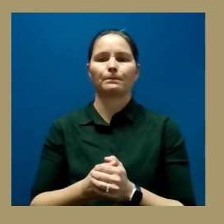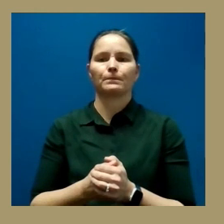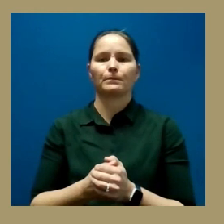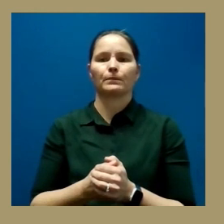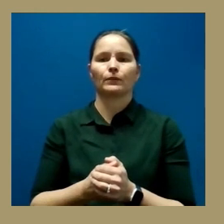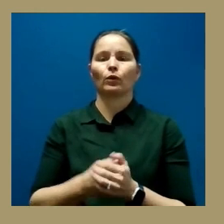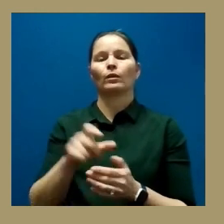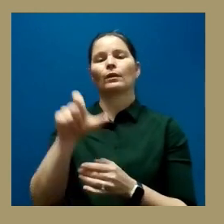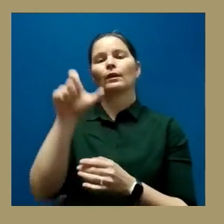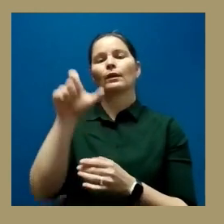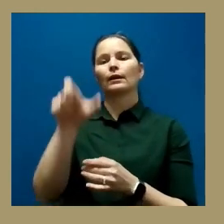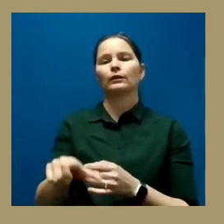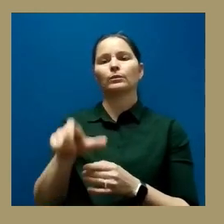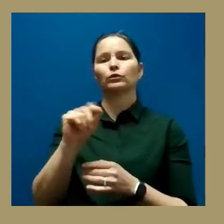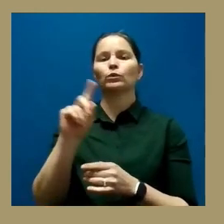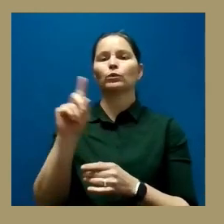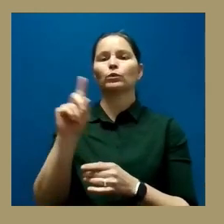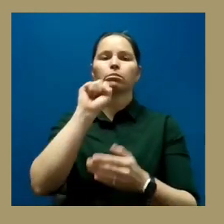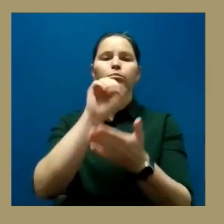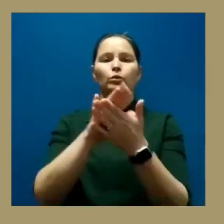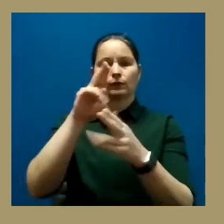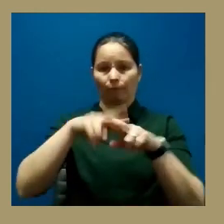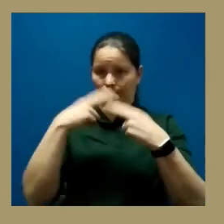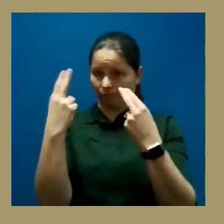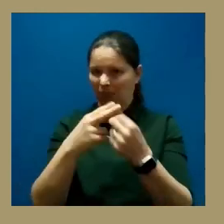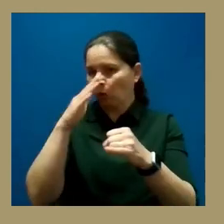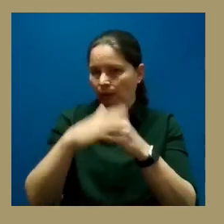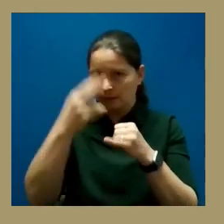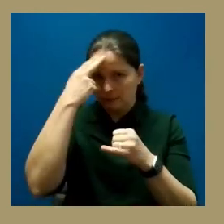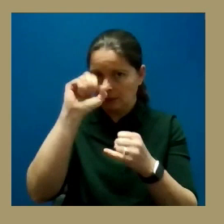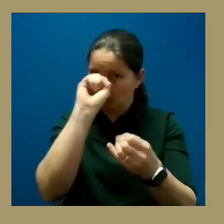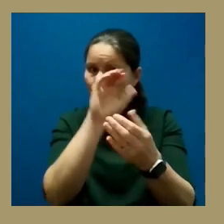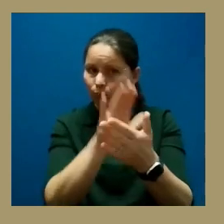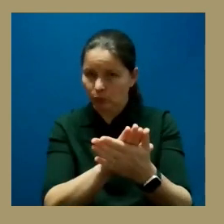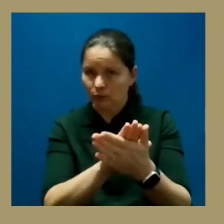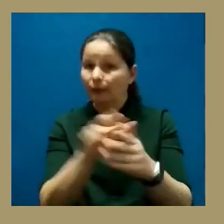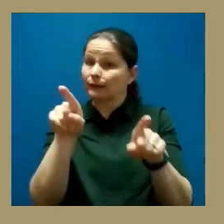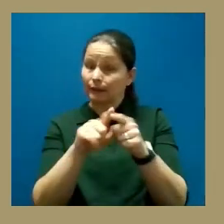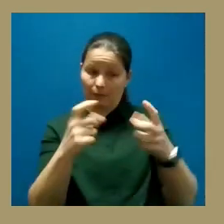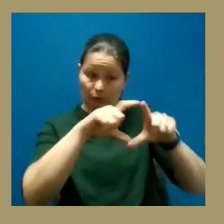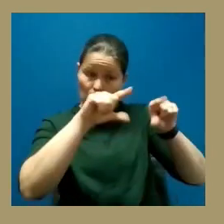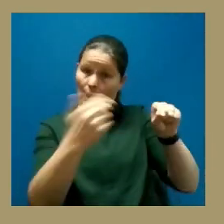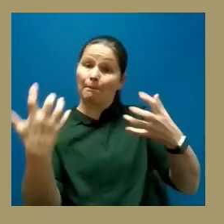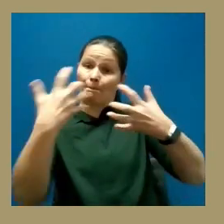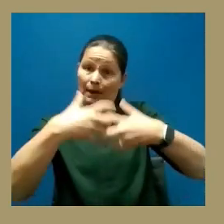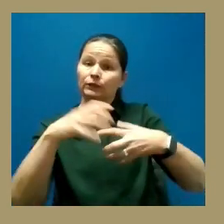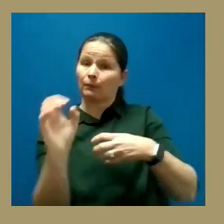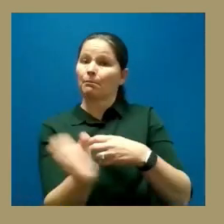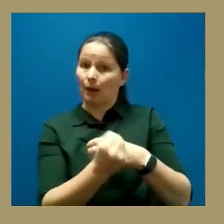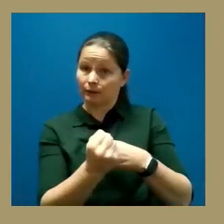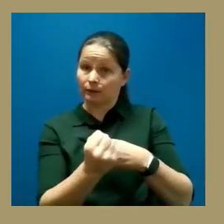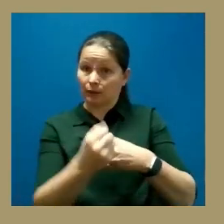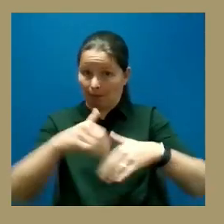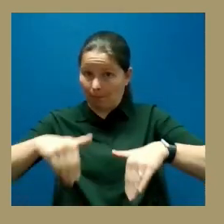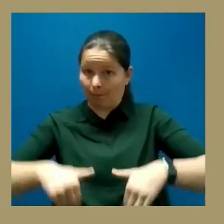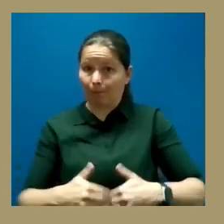customer will do is they will put in the family name of the existing physical card that they have. They will also put in their date of birth that they